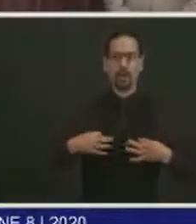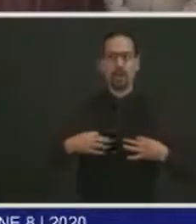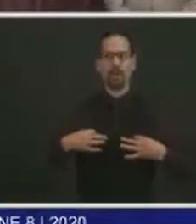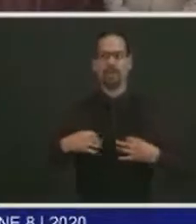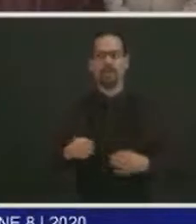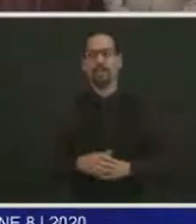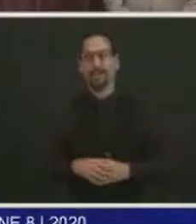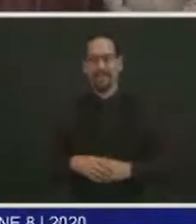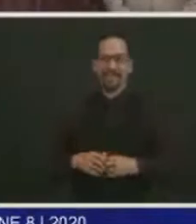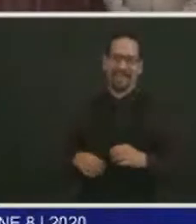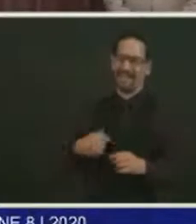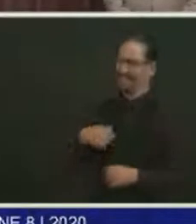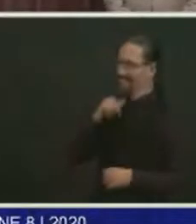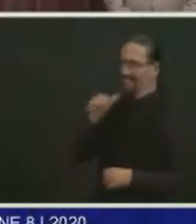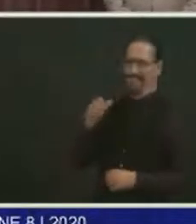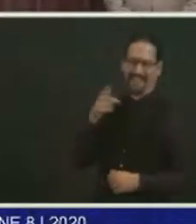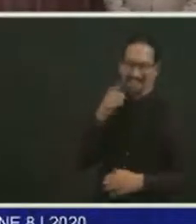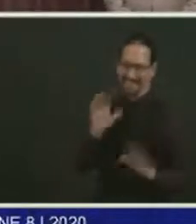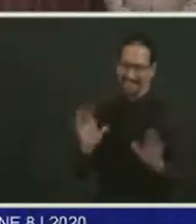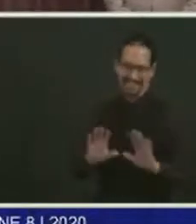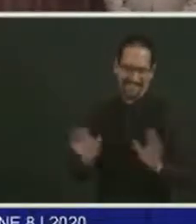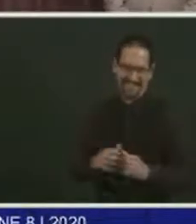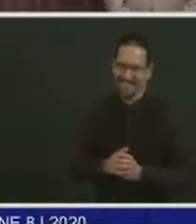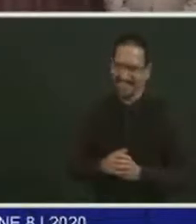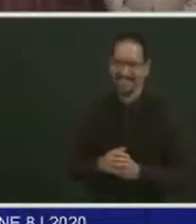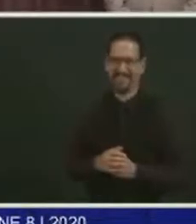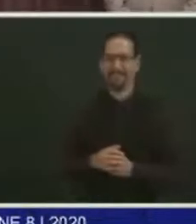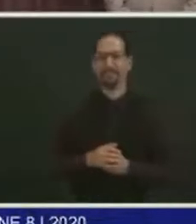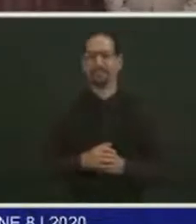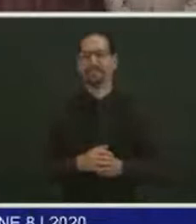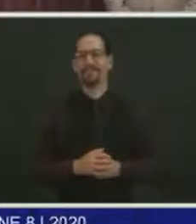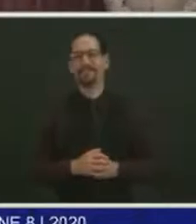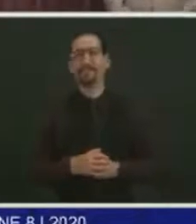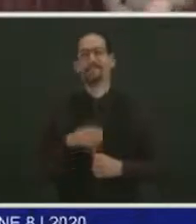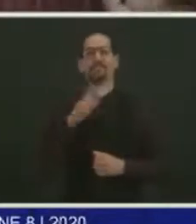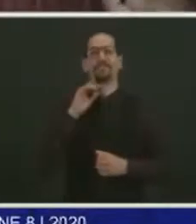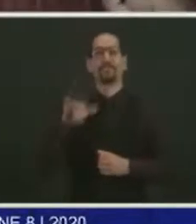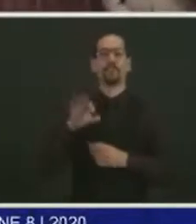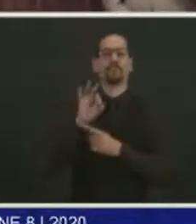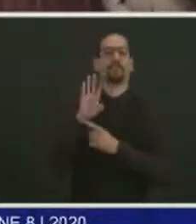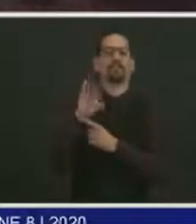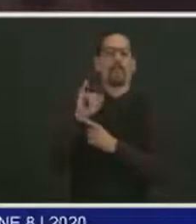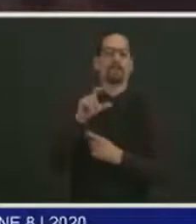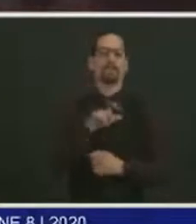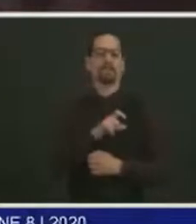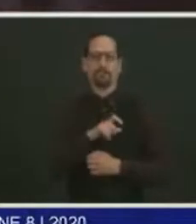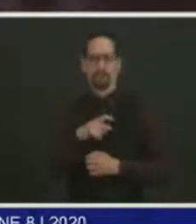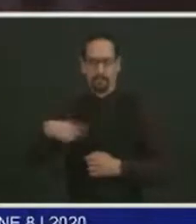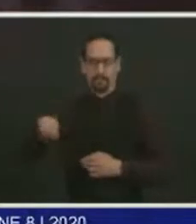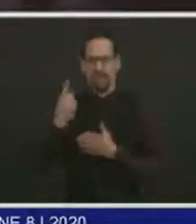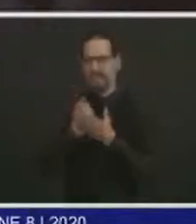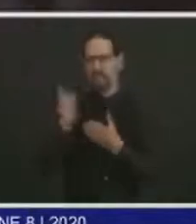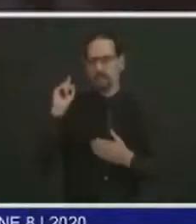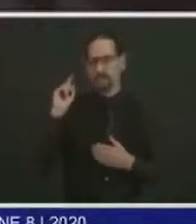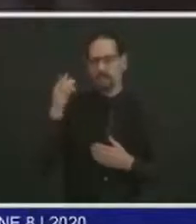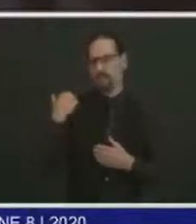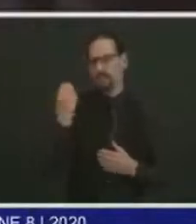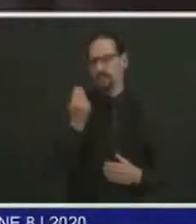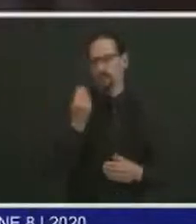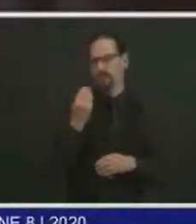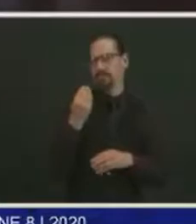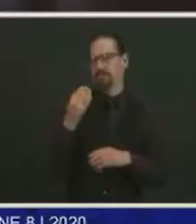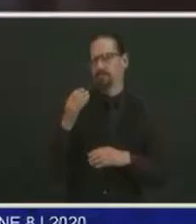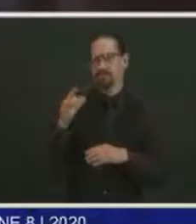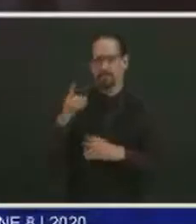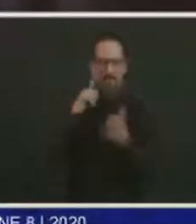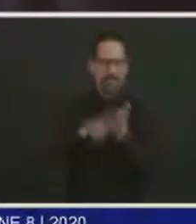learned now the FBI is looking into last Monday night. What can you tell us about that? Yes, that is true. We are working every single